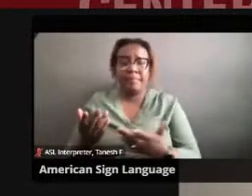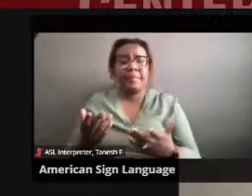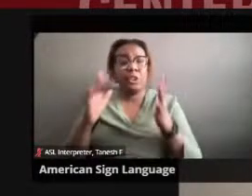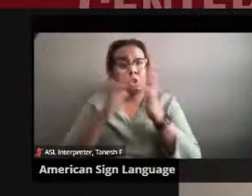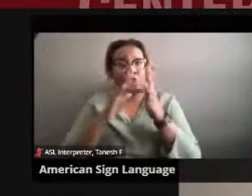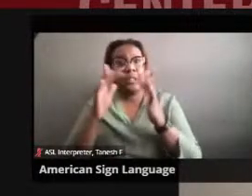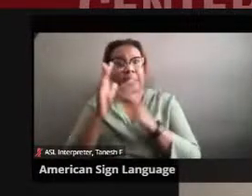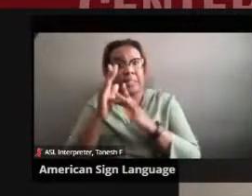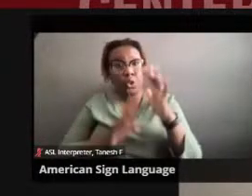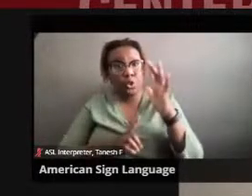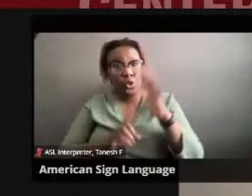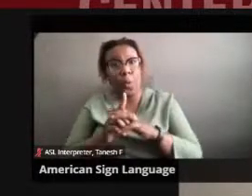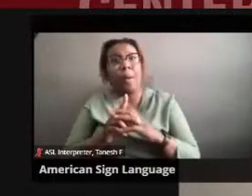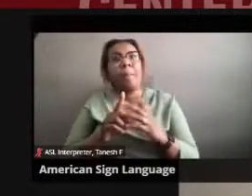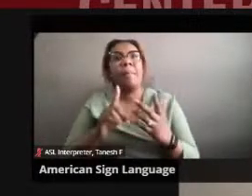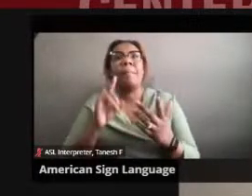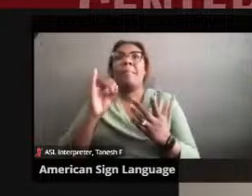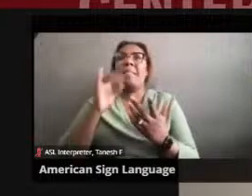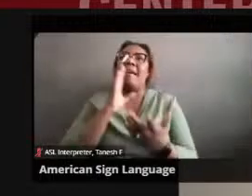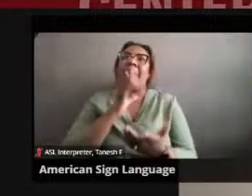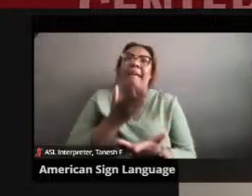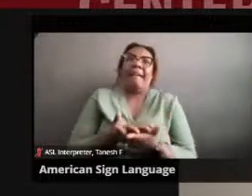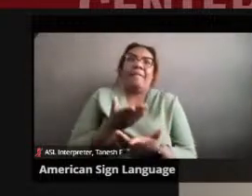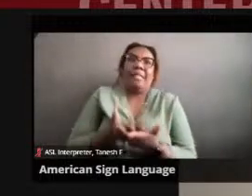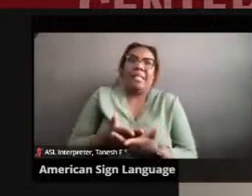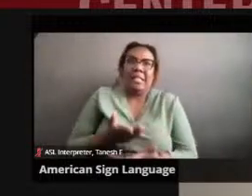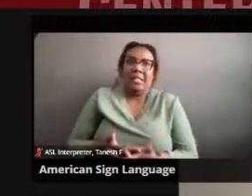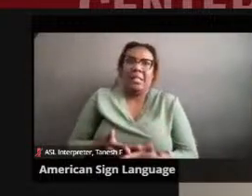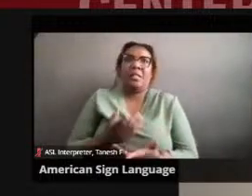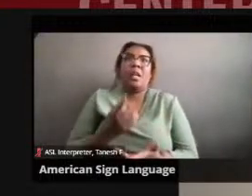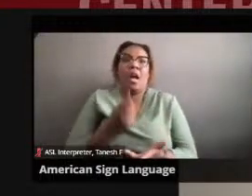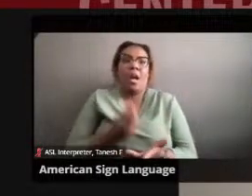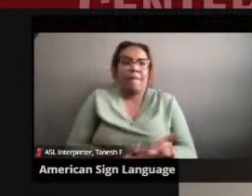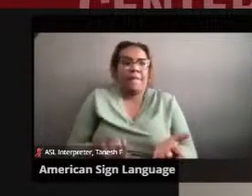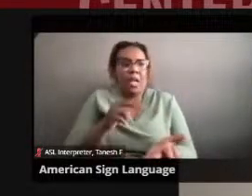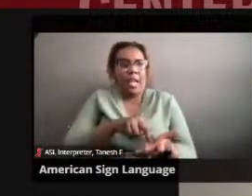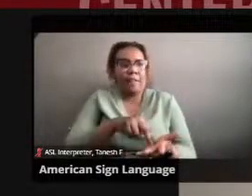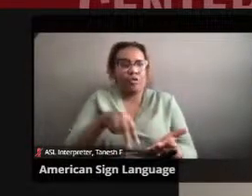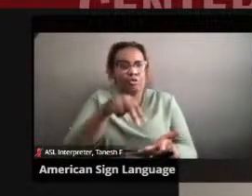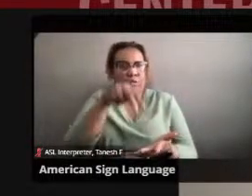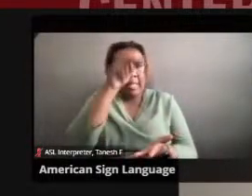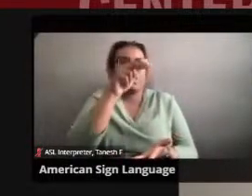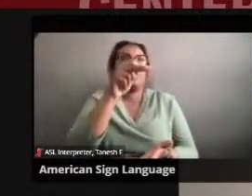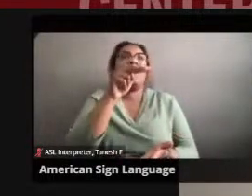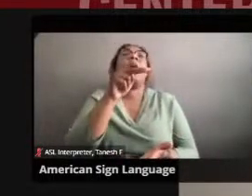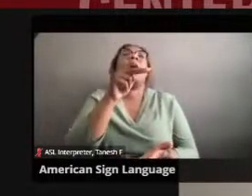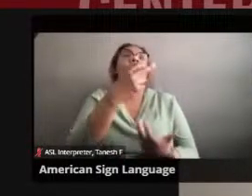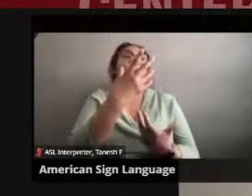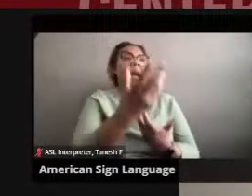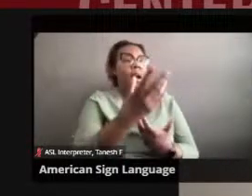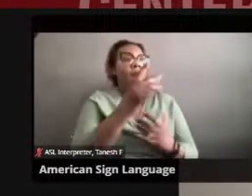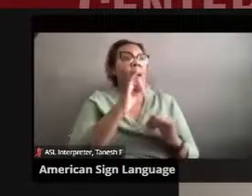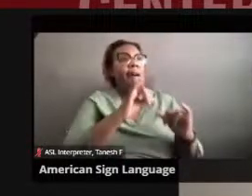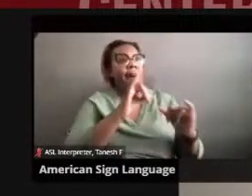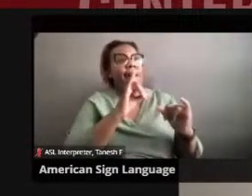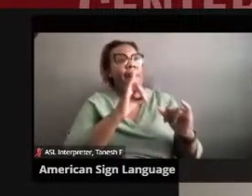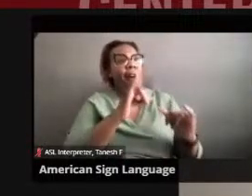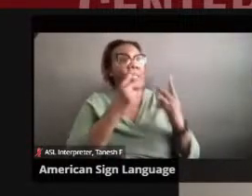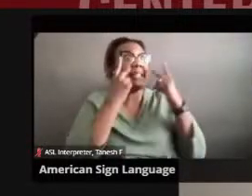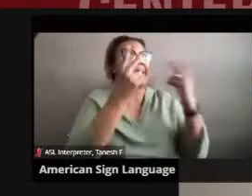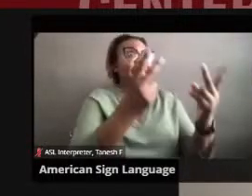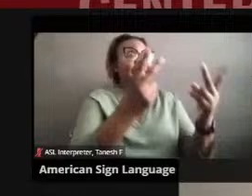the evidence of the resurrection lives on in the changed lives of those who have seen him.